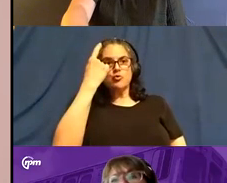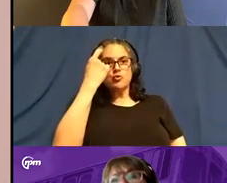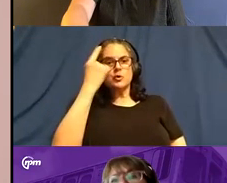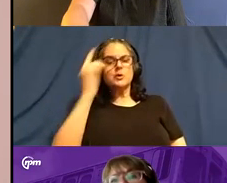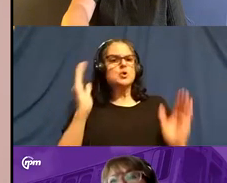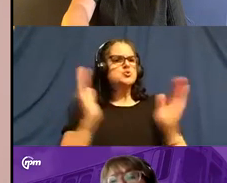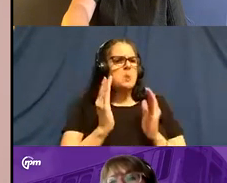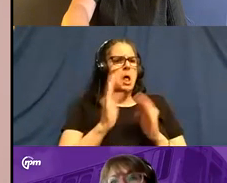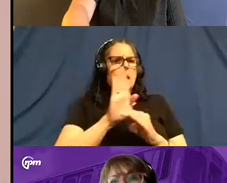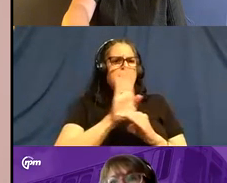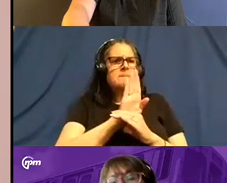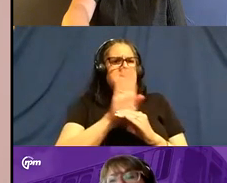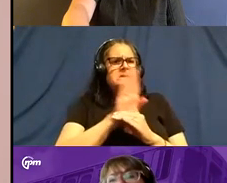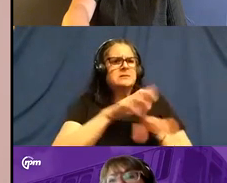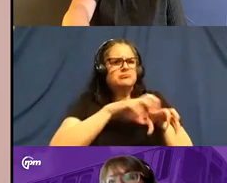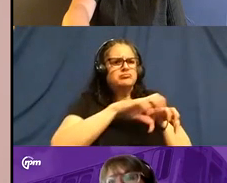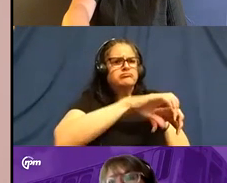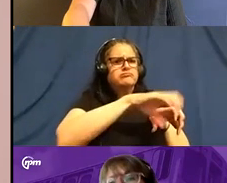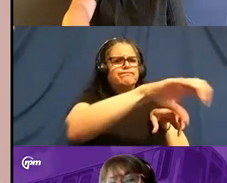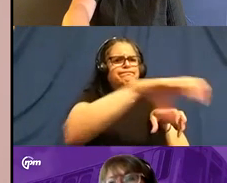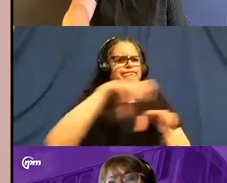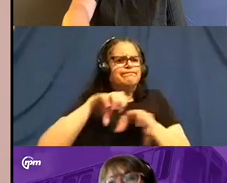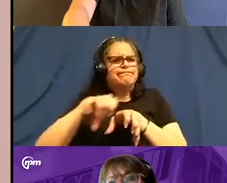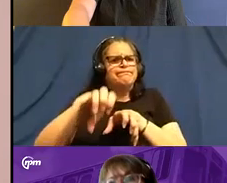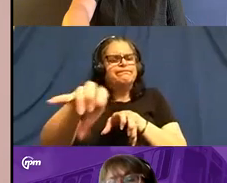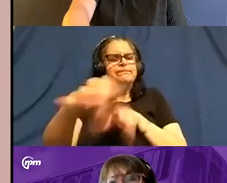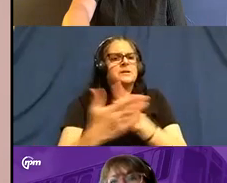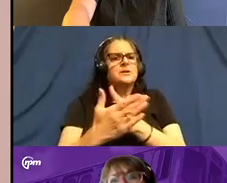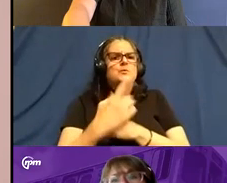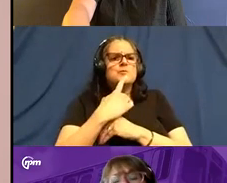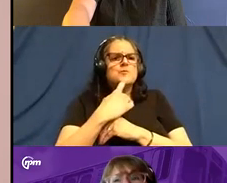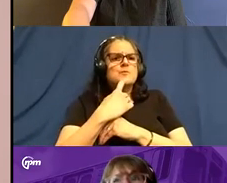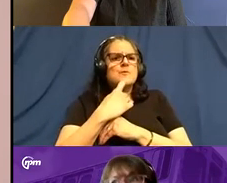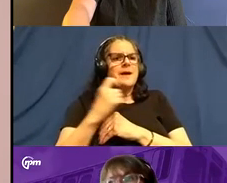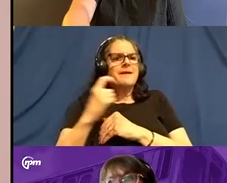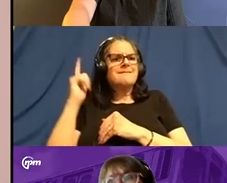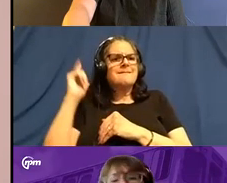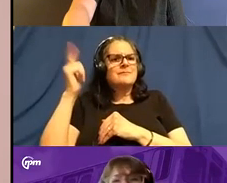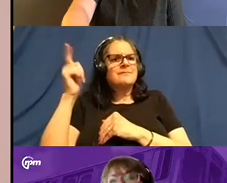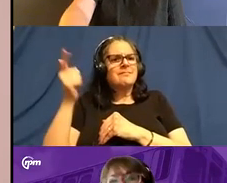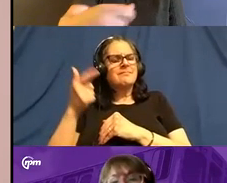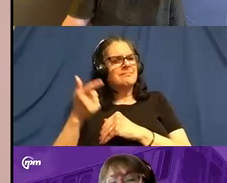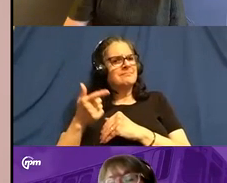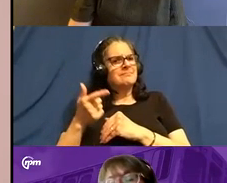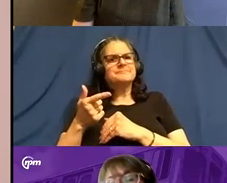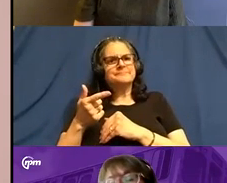footprint of our red line tracks and would be affected by the construction, but particularly access to